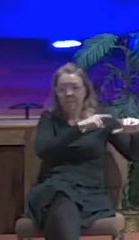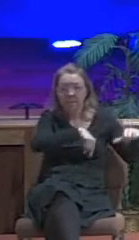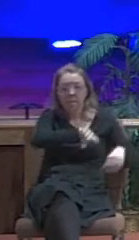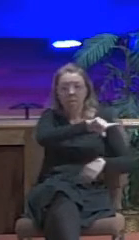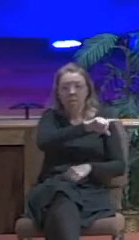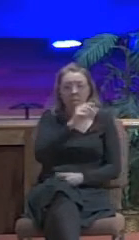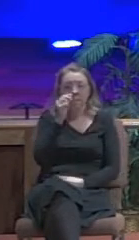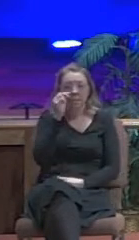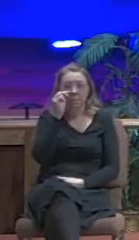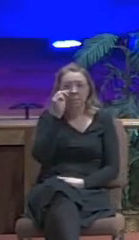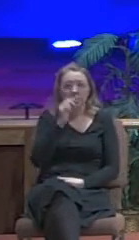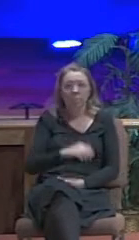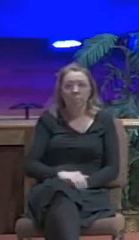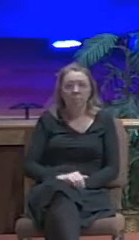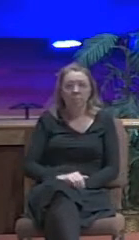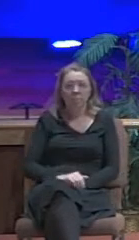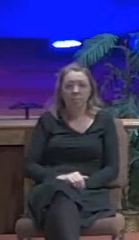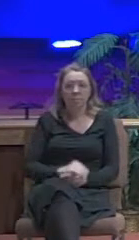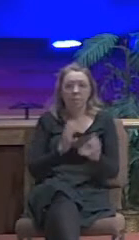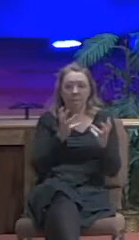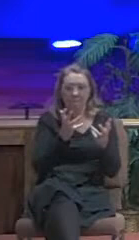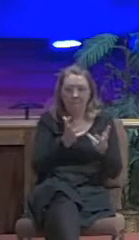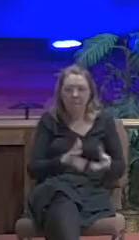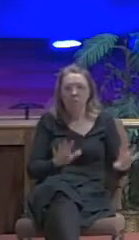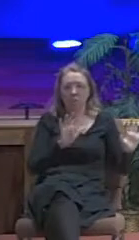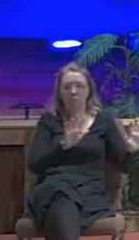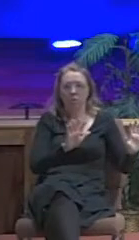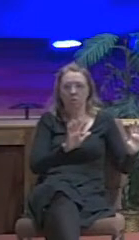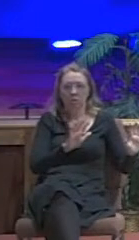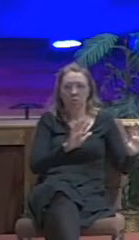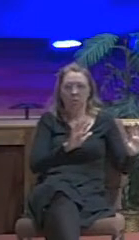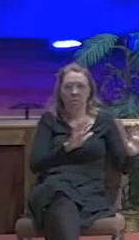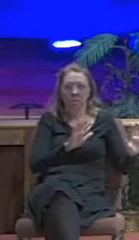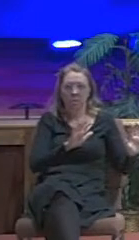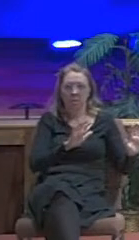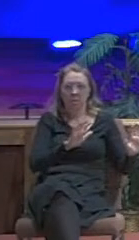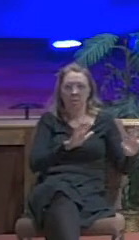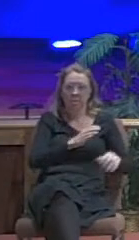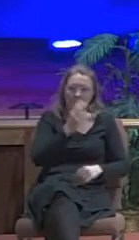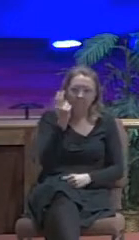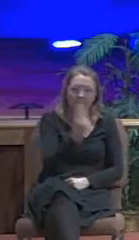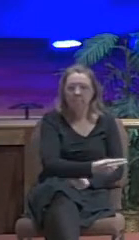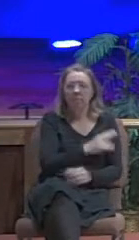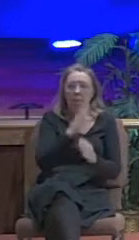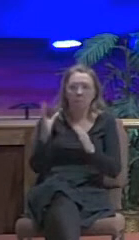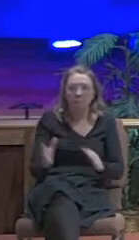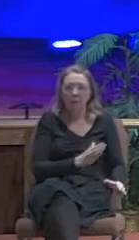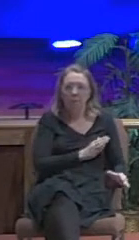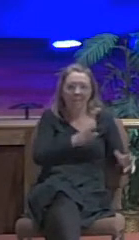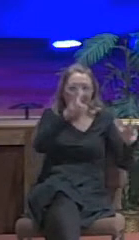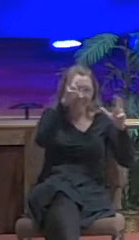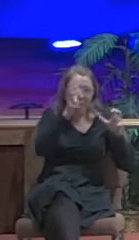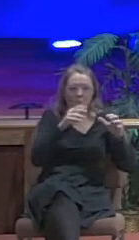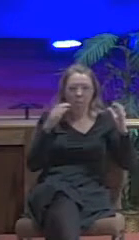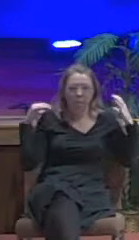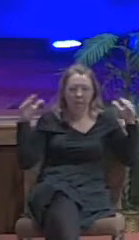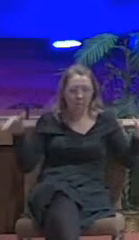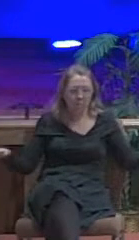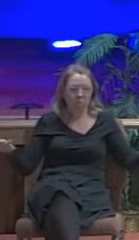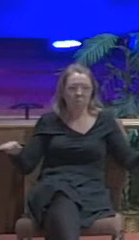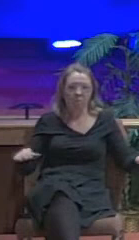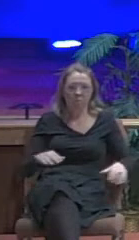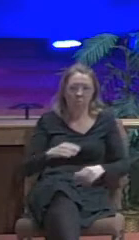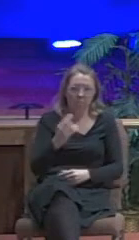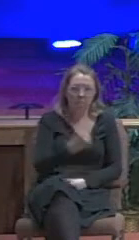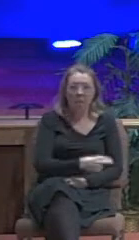cursed, into the eternal fire prepared for the devil and the angels. For I was hungry, and you gave